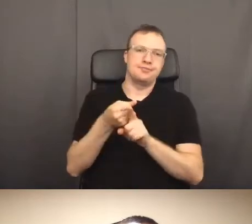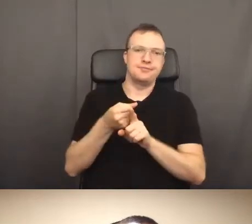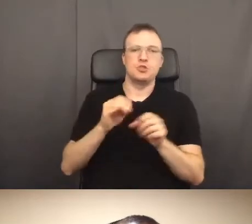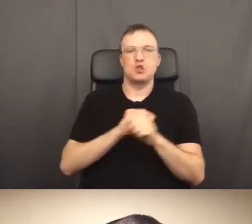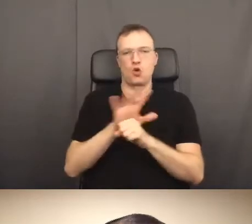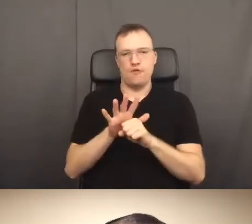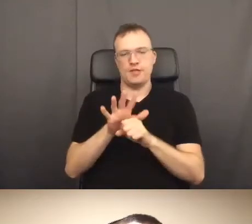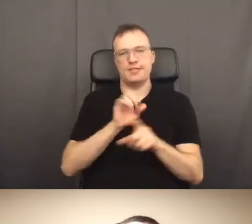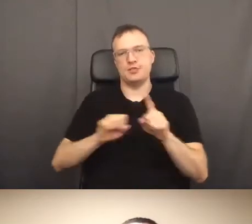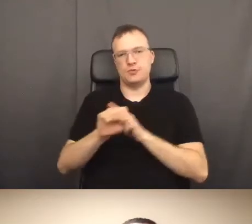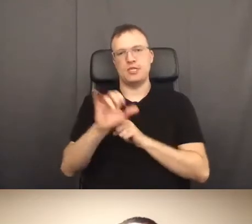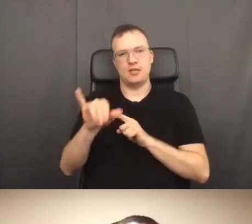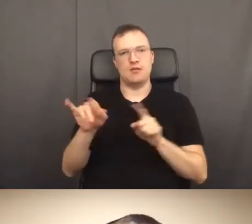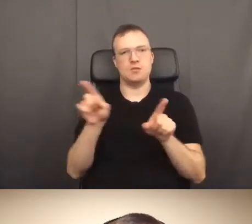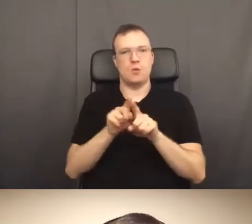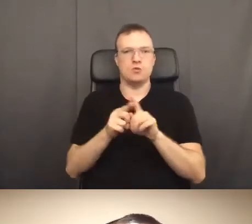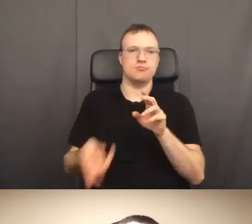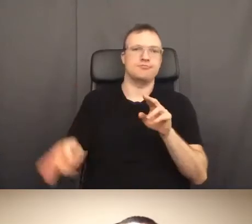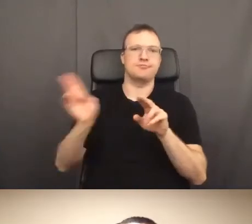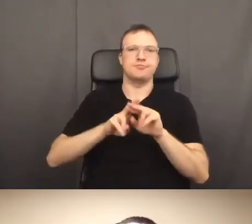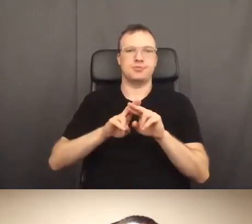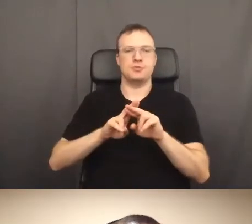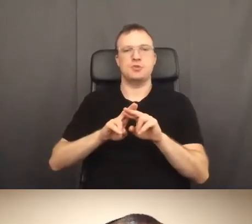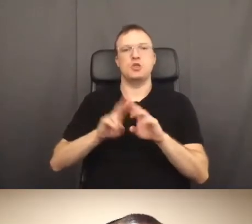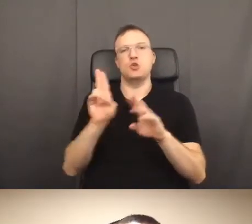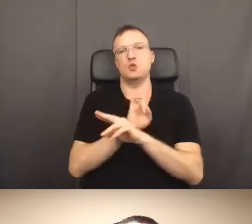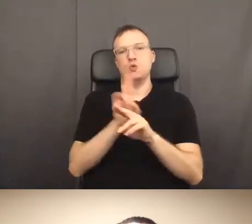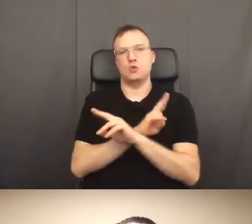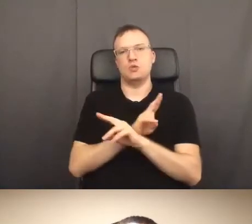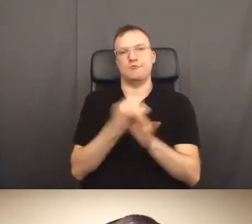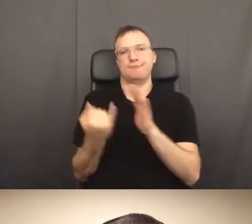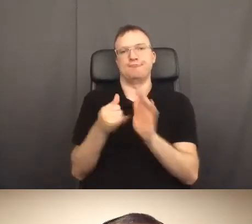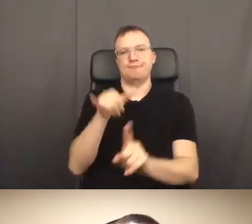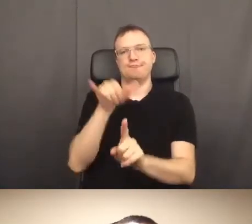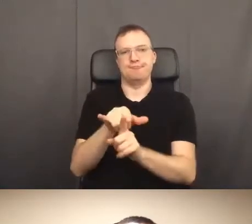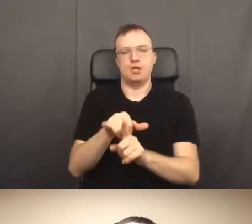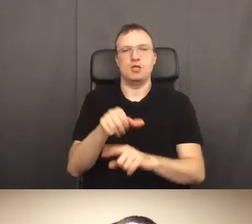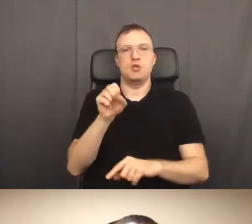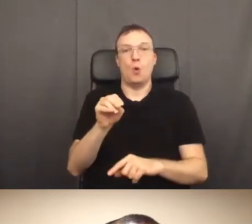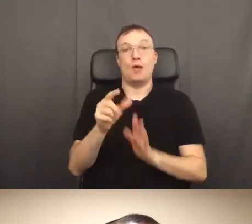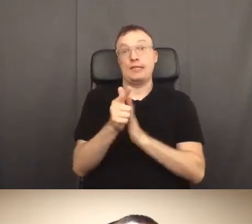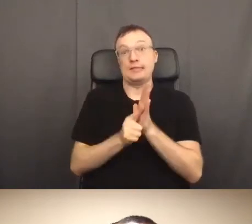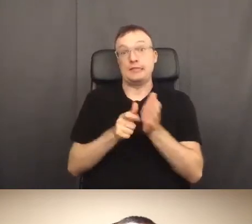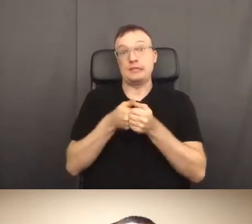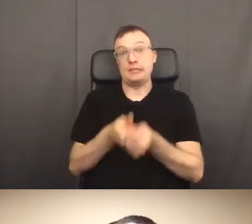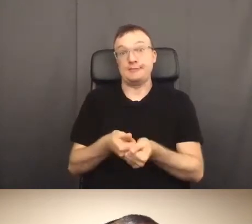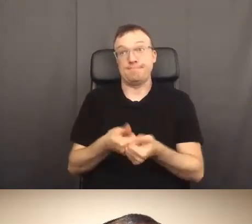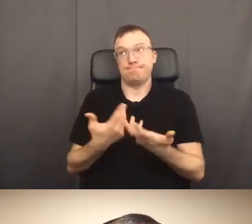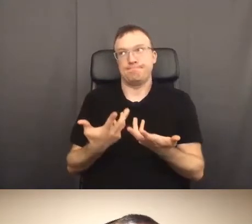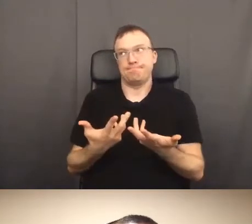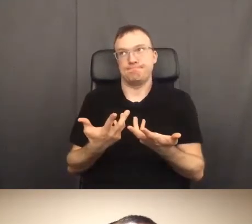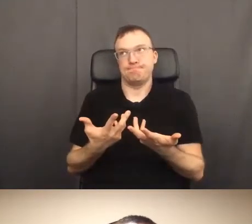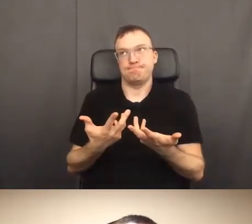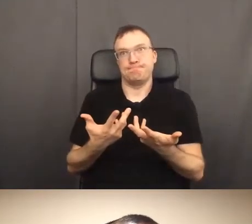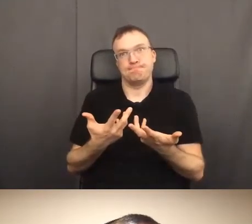circumstance, and that has also increased the use of solitary confinement. So legally, it's